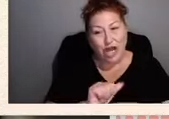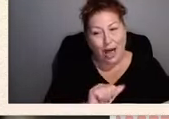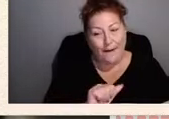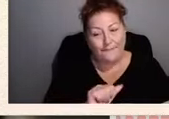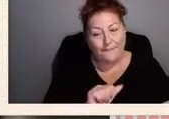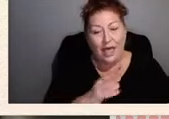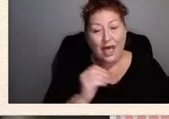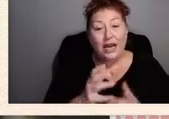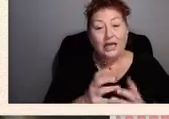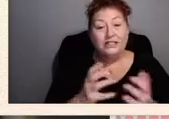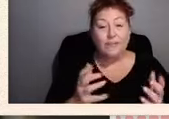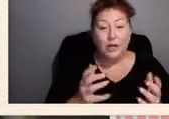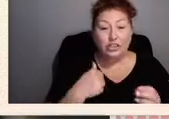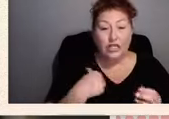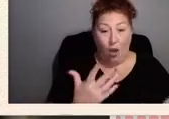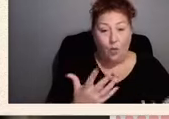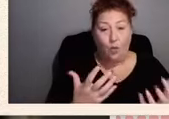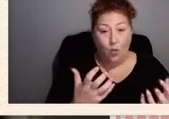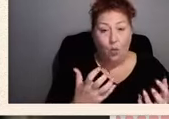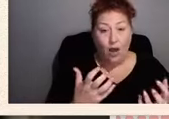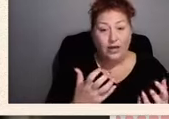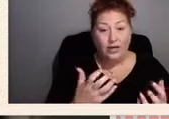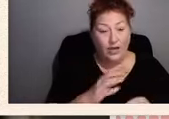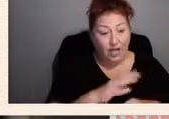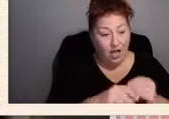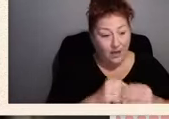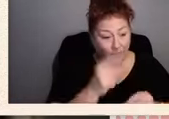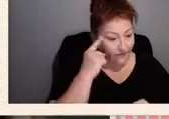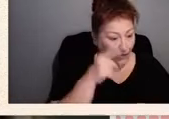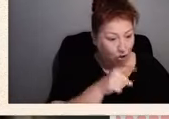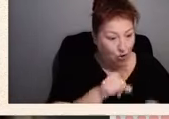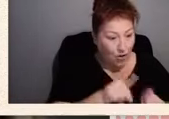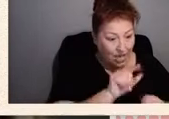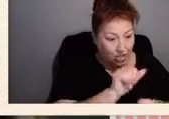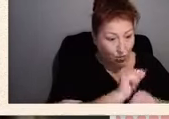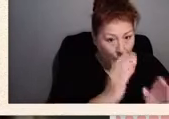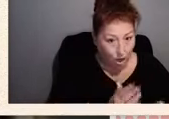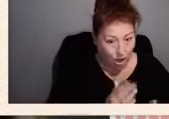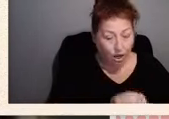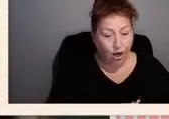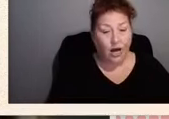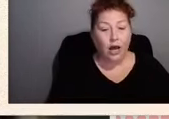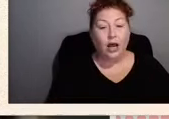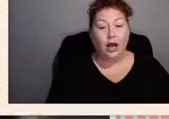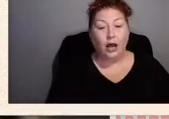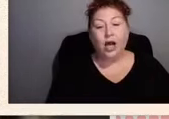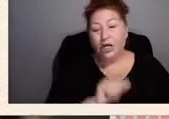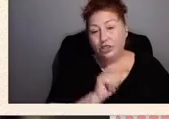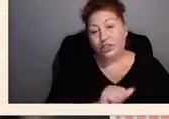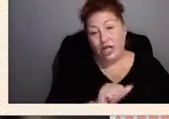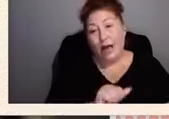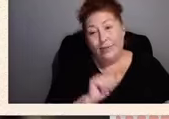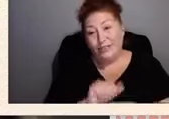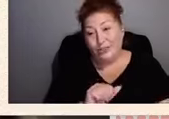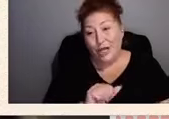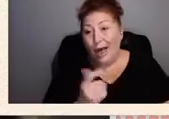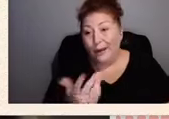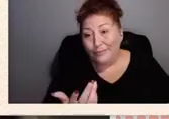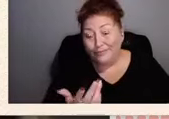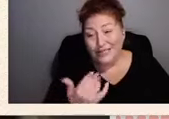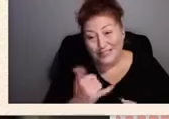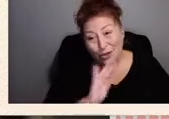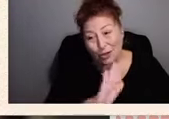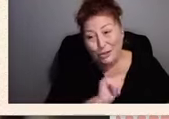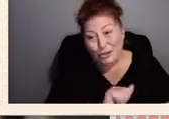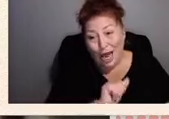as I want it to be comfortable for you as a worker, um, a job is a job, and you have to complete